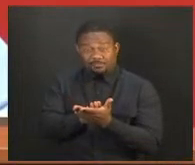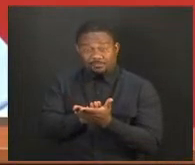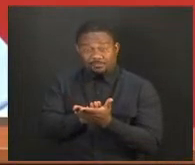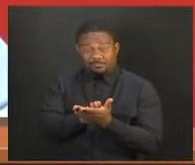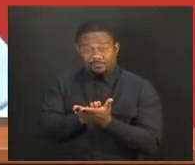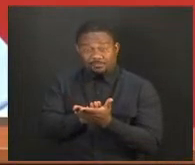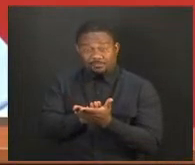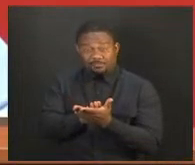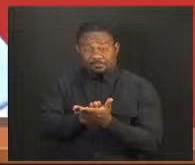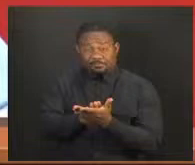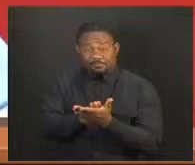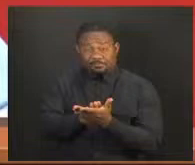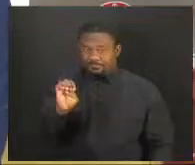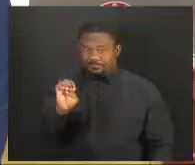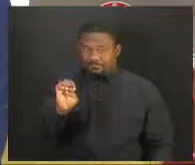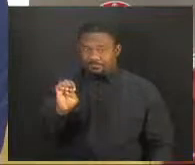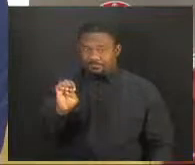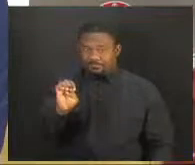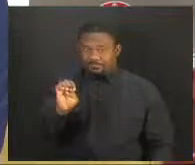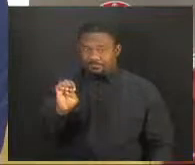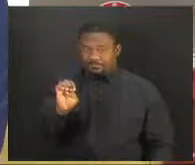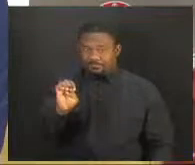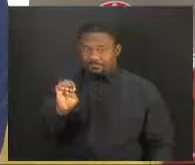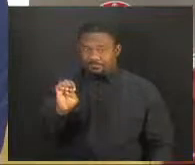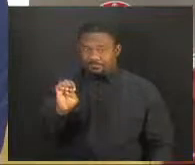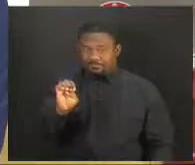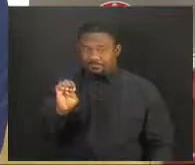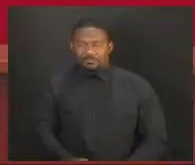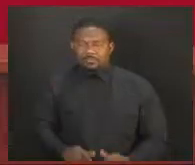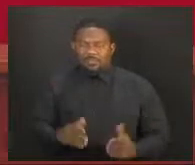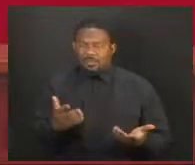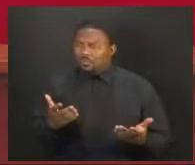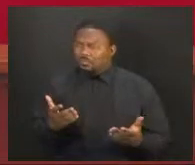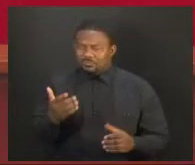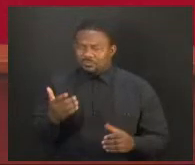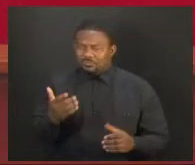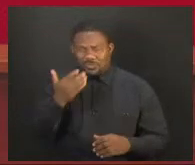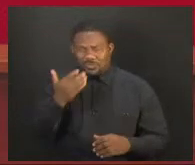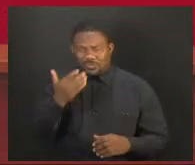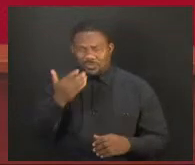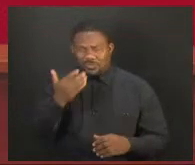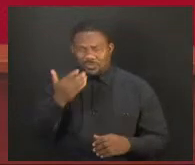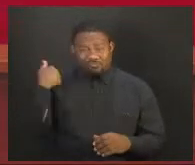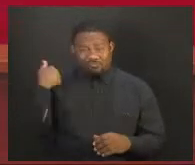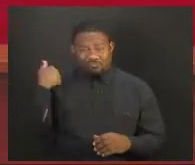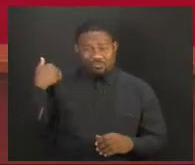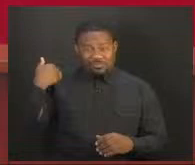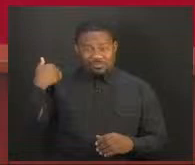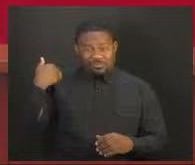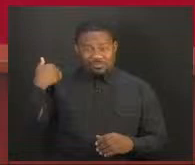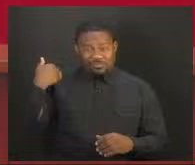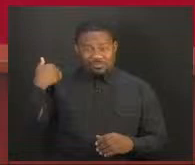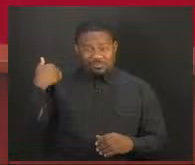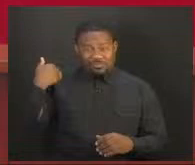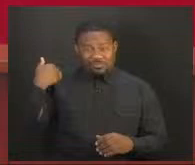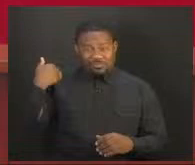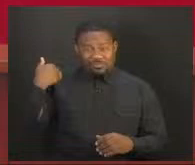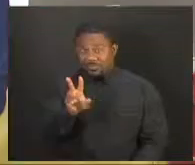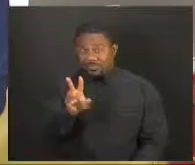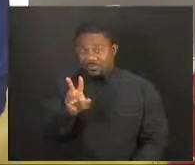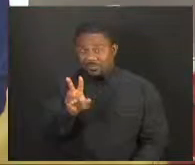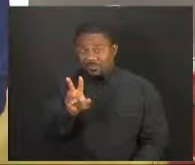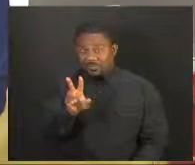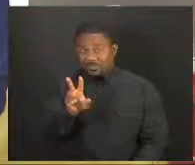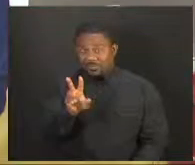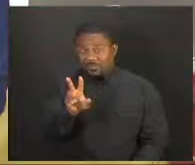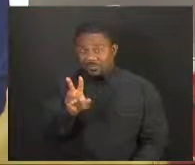an E. Yes, Mr. so Speaker. why didn't you draw our attention when we're at page 2? When We don't it was spelled with Mr. I. Speaker, we don't